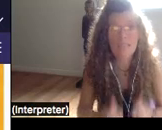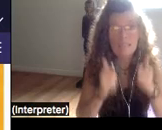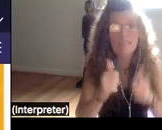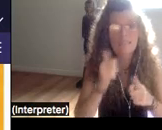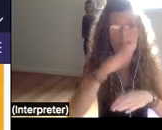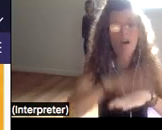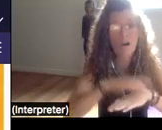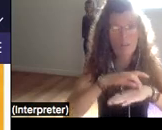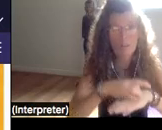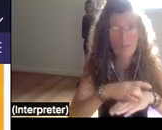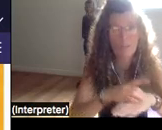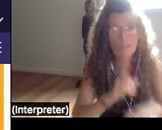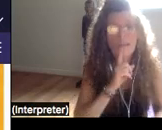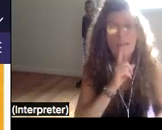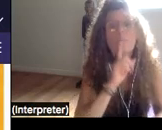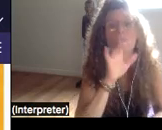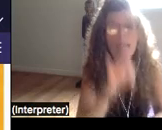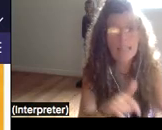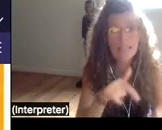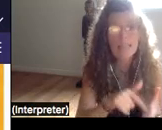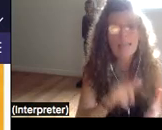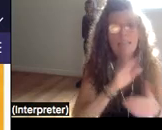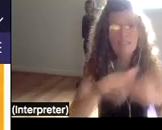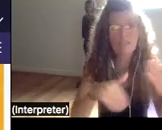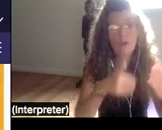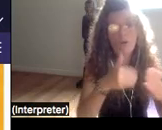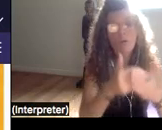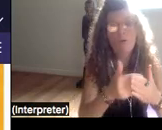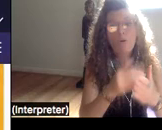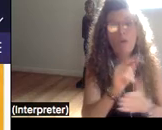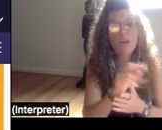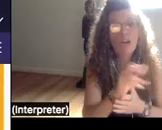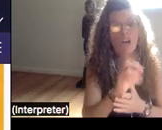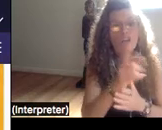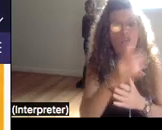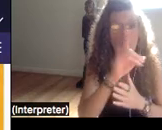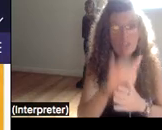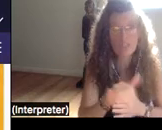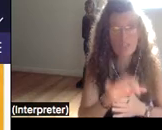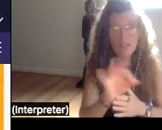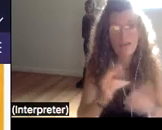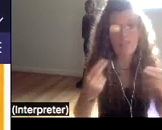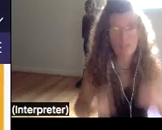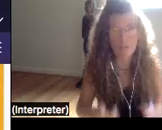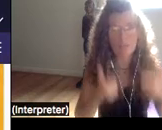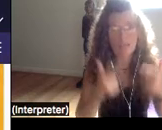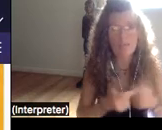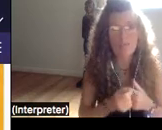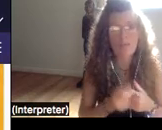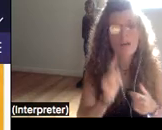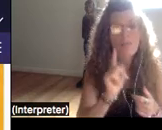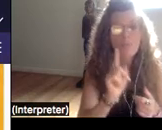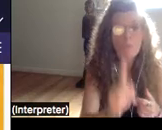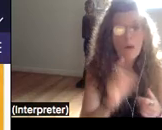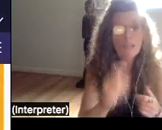limited existence on earth. In reality, this is the whole tragedy of the human